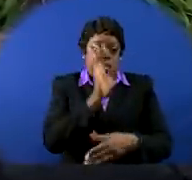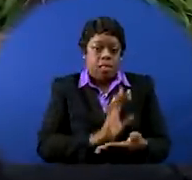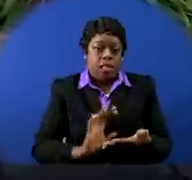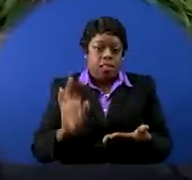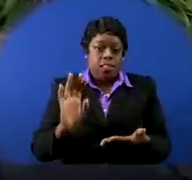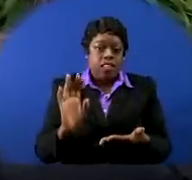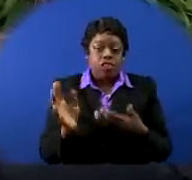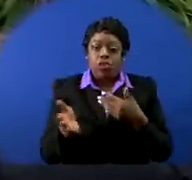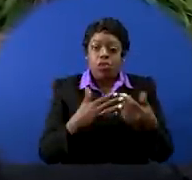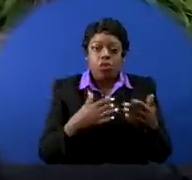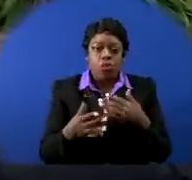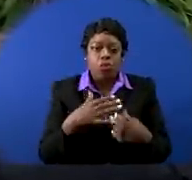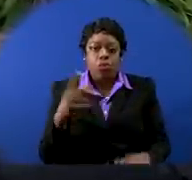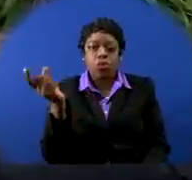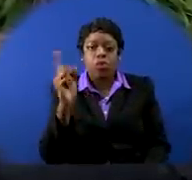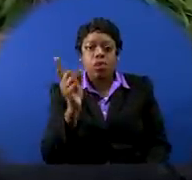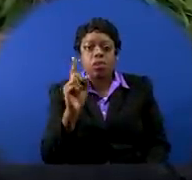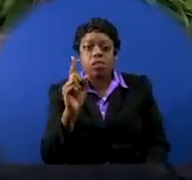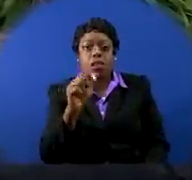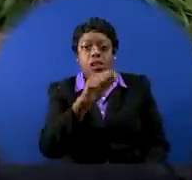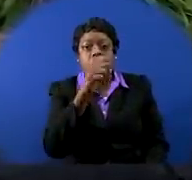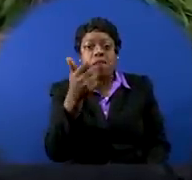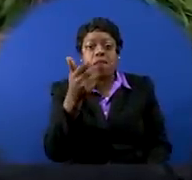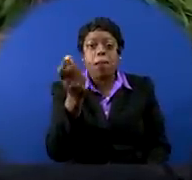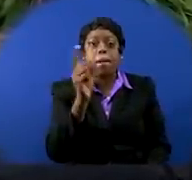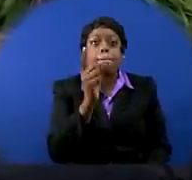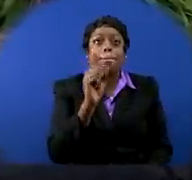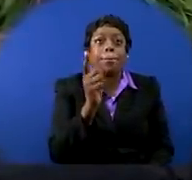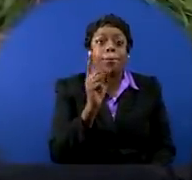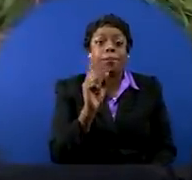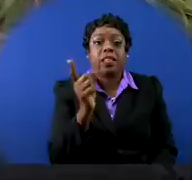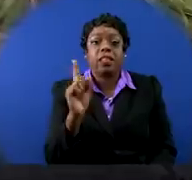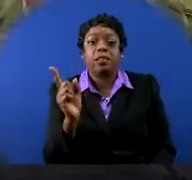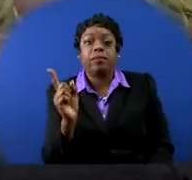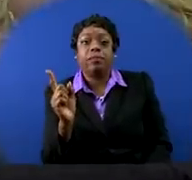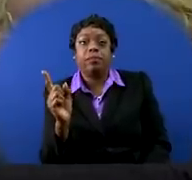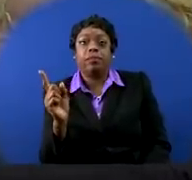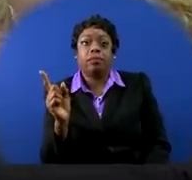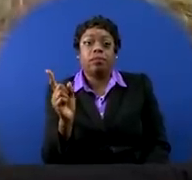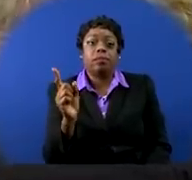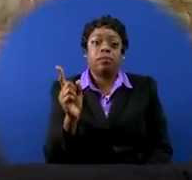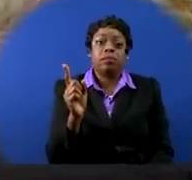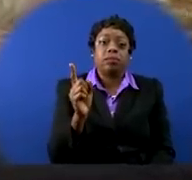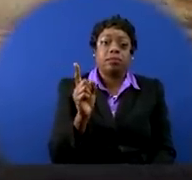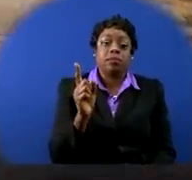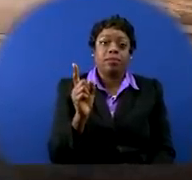come. Is there another? Is there another? Is there another? Is there another?